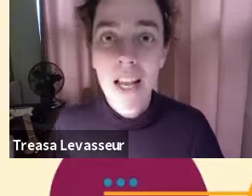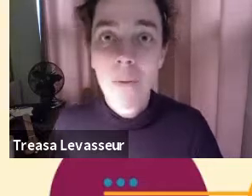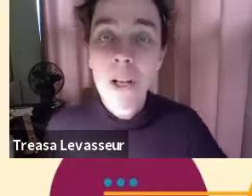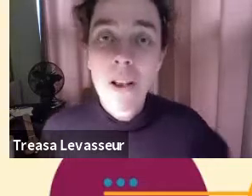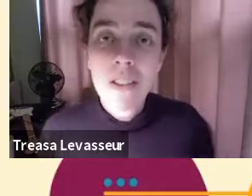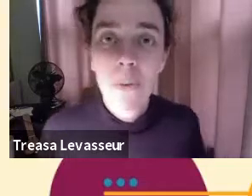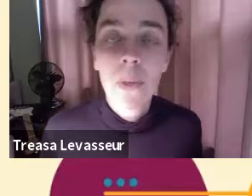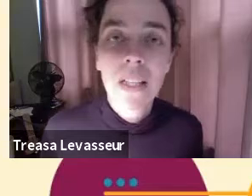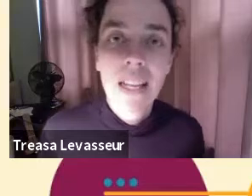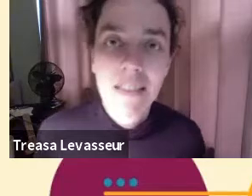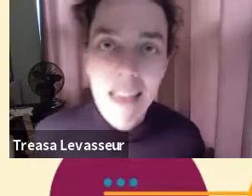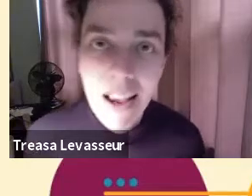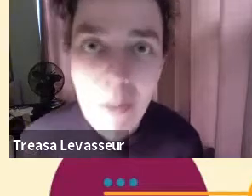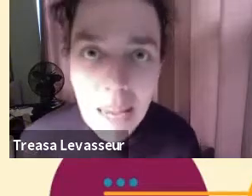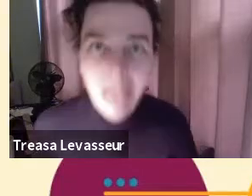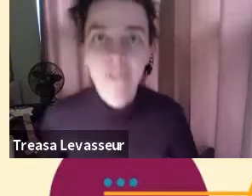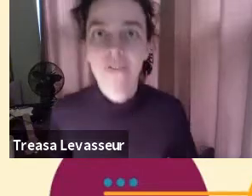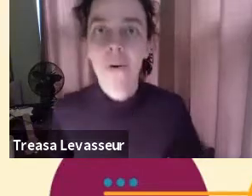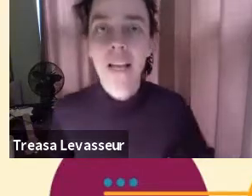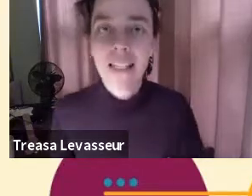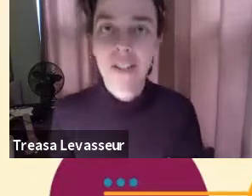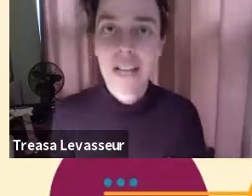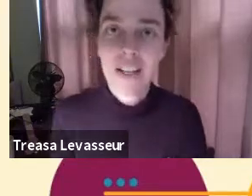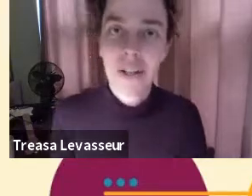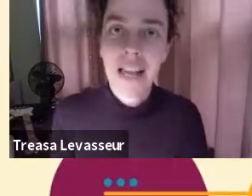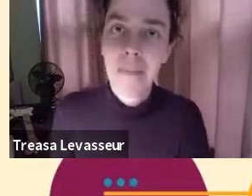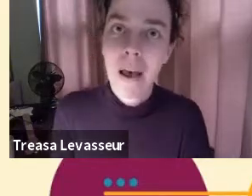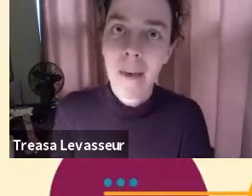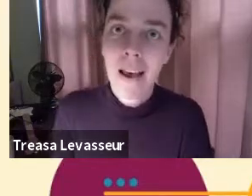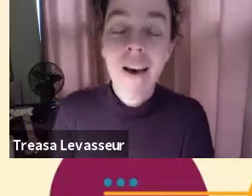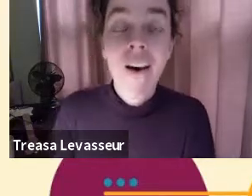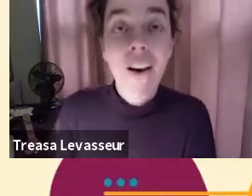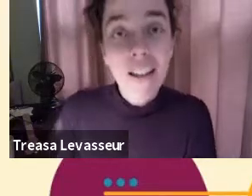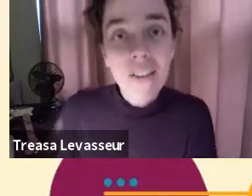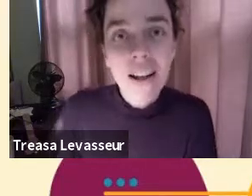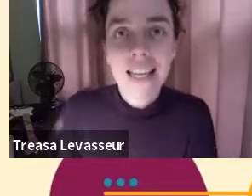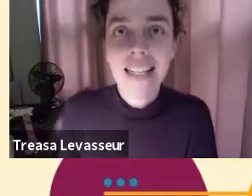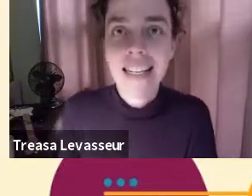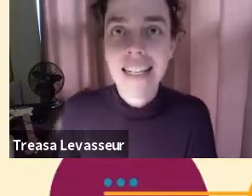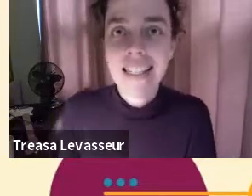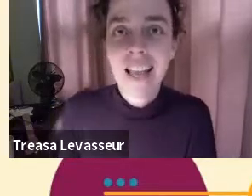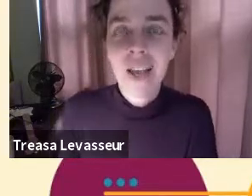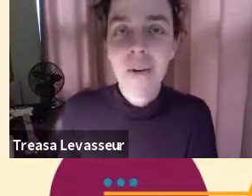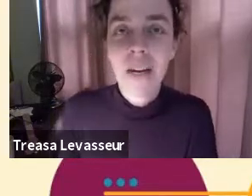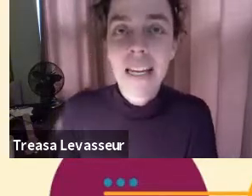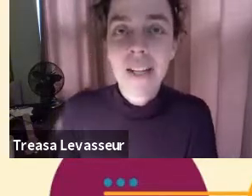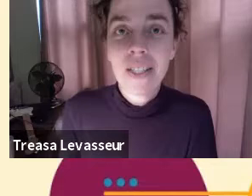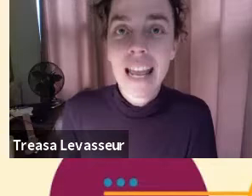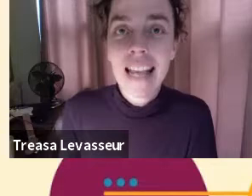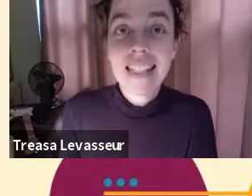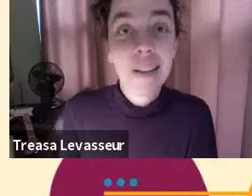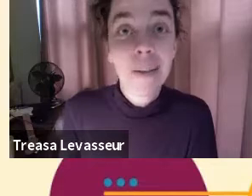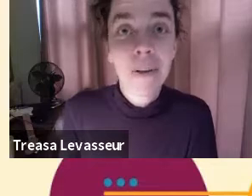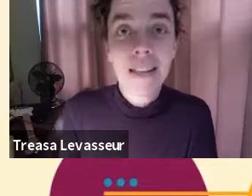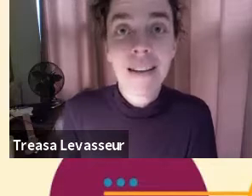have done. We'd also really like to thank, on behalf of Folk Alliance International and NAPAMA, all of our attendees who are here